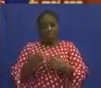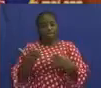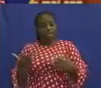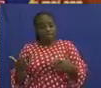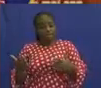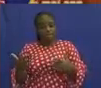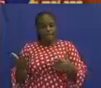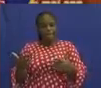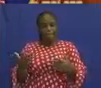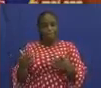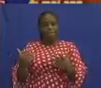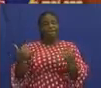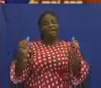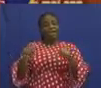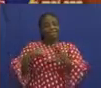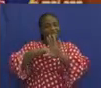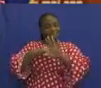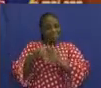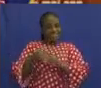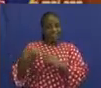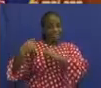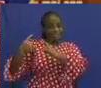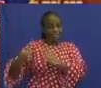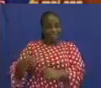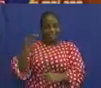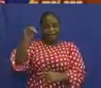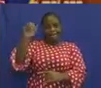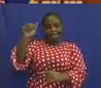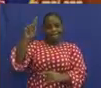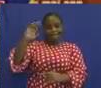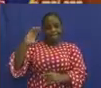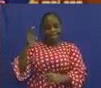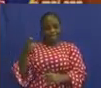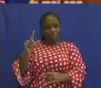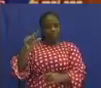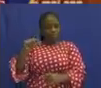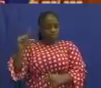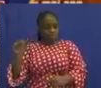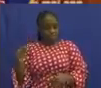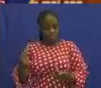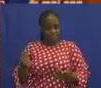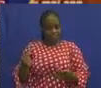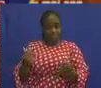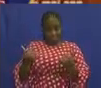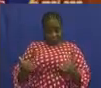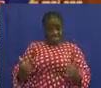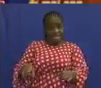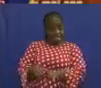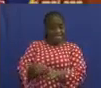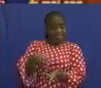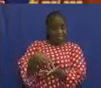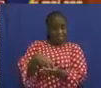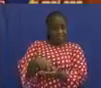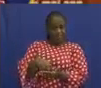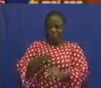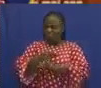protocols, which we have implemented since March of 2020. They've stood us in good stead, and